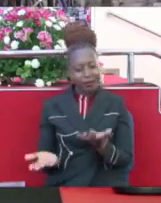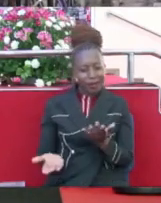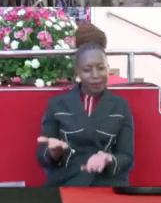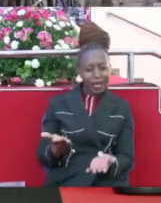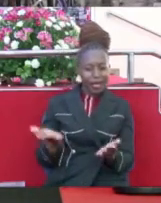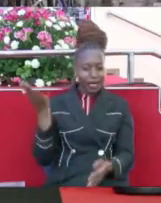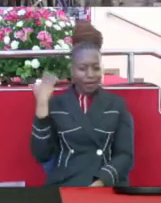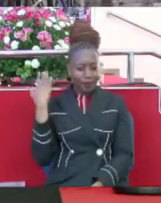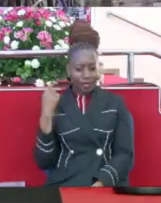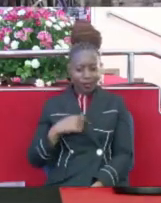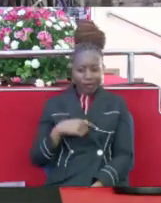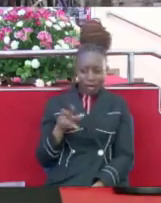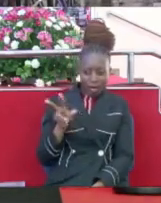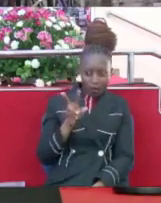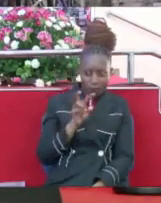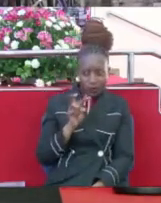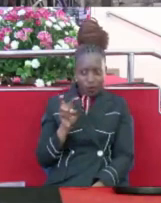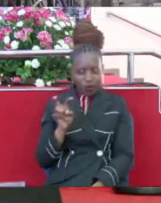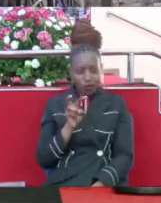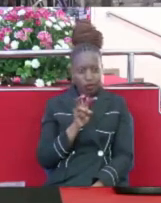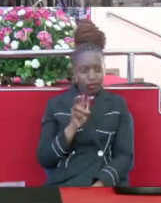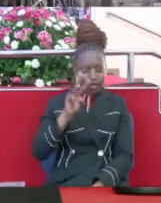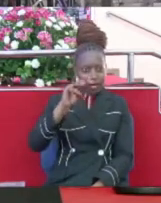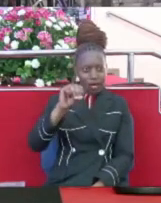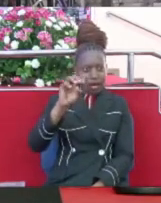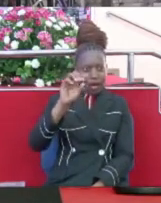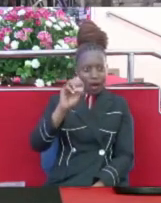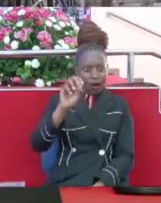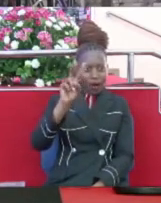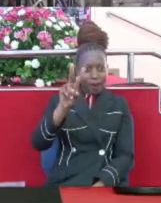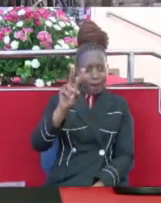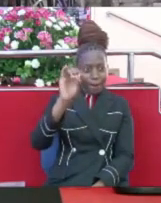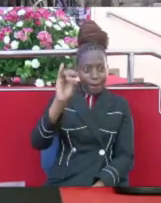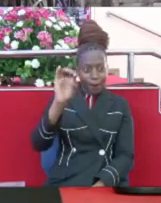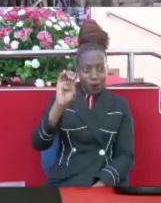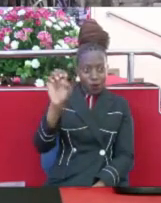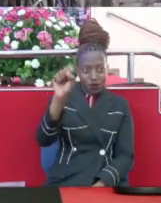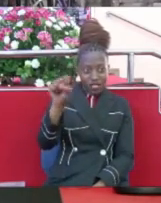movies. Nowadays they are not even just called movies, they are called series.